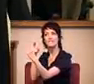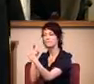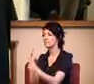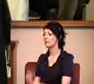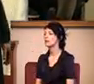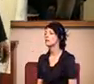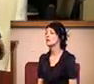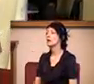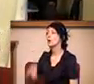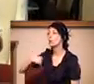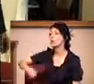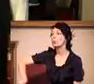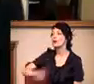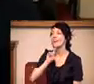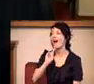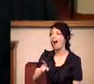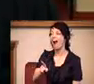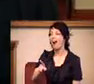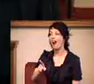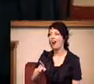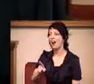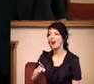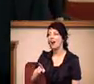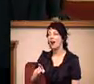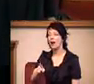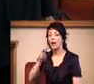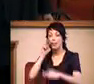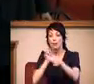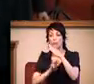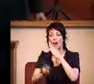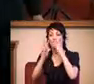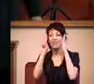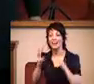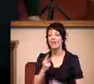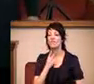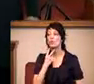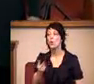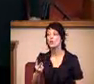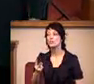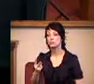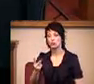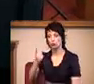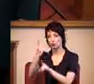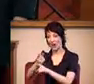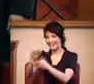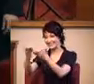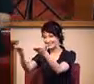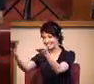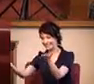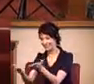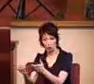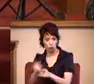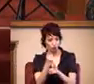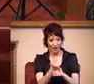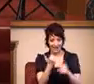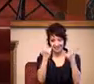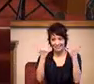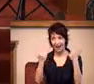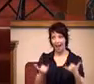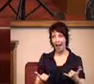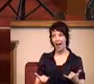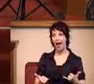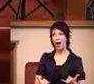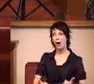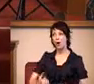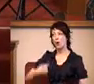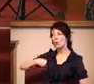Because we are the prophetic voice right here, right now.